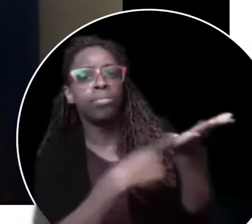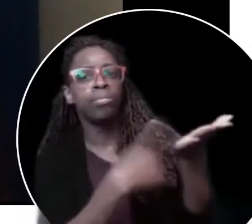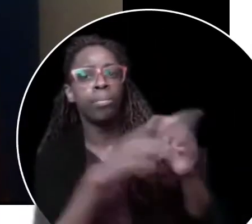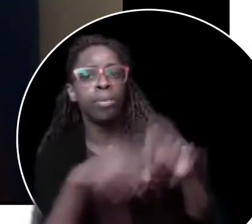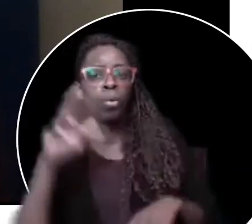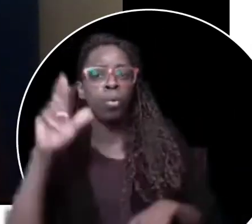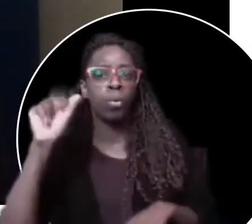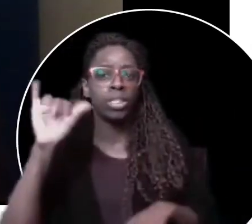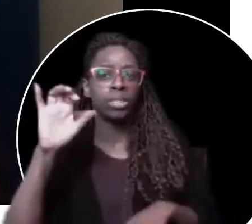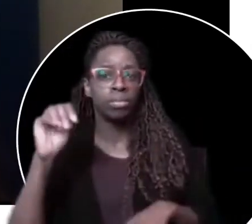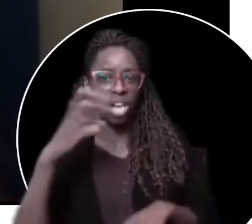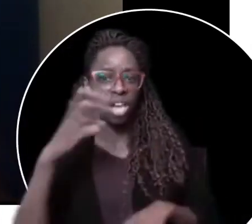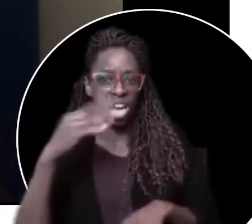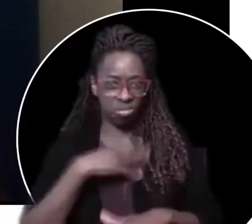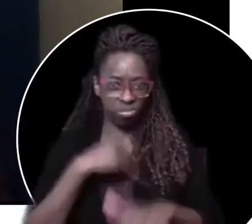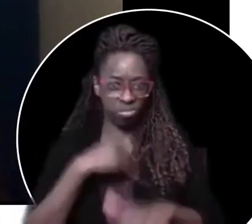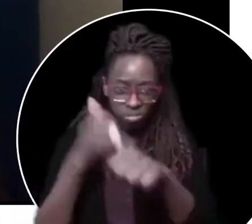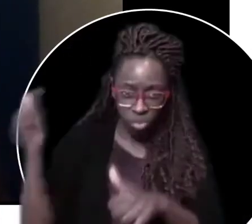begin again.